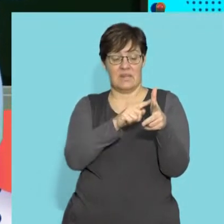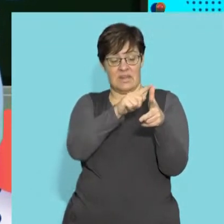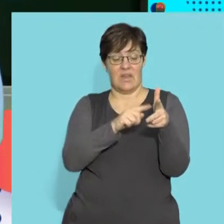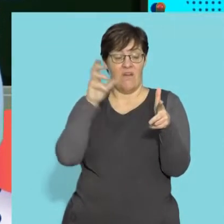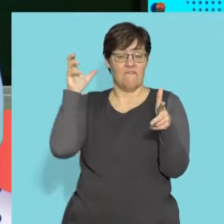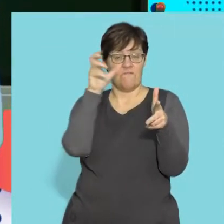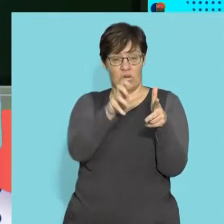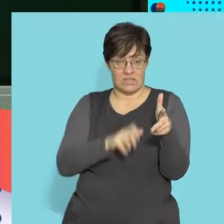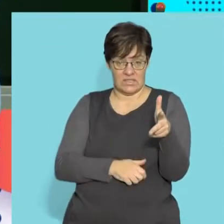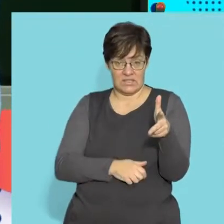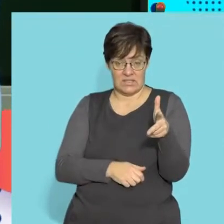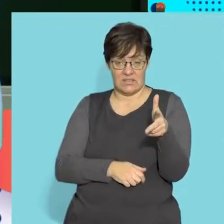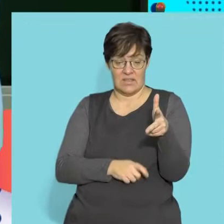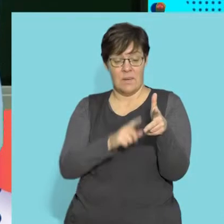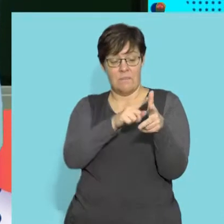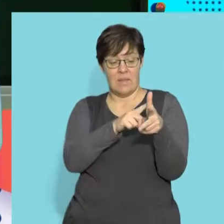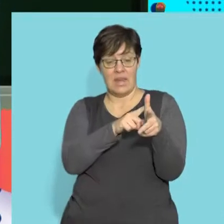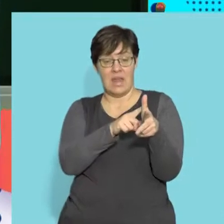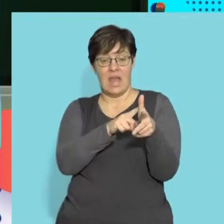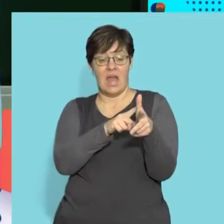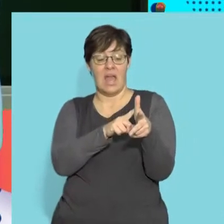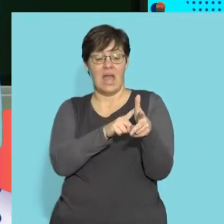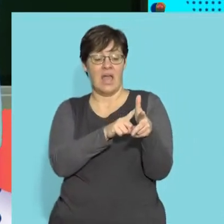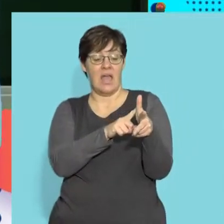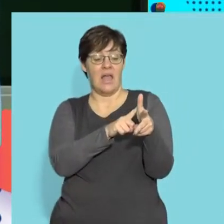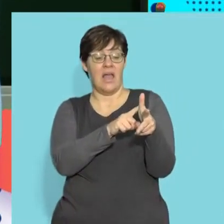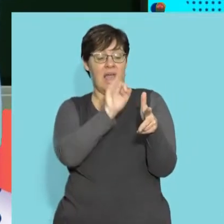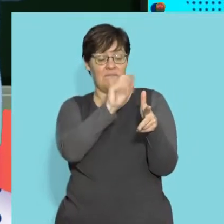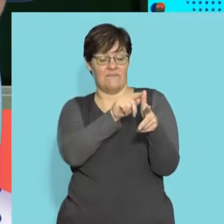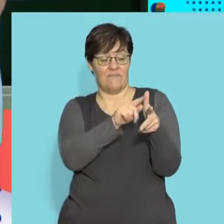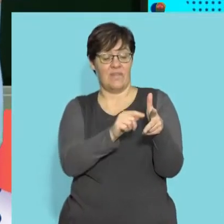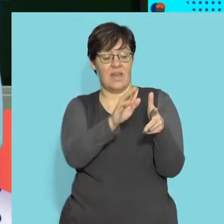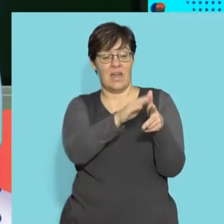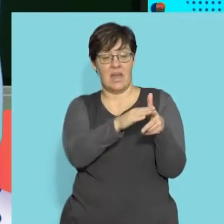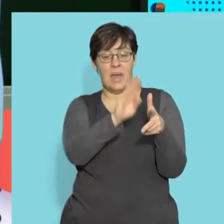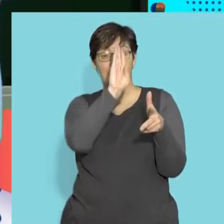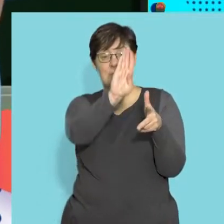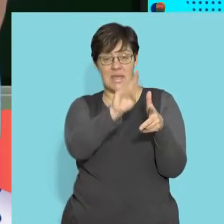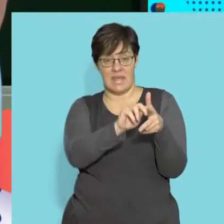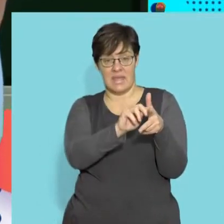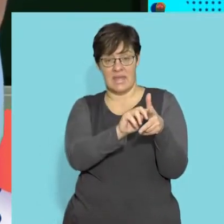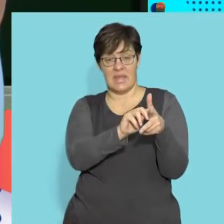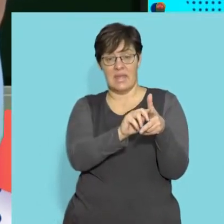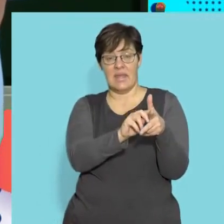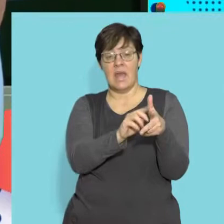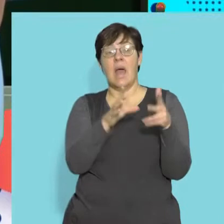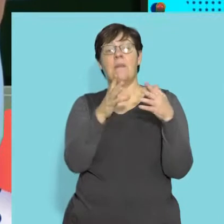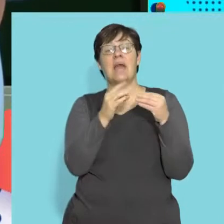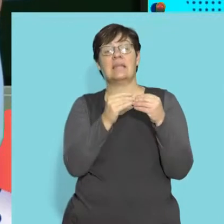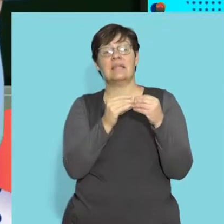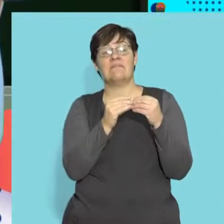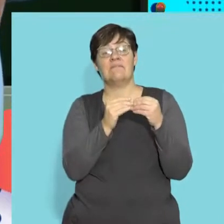thrust, which is another word for force, F goes with the thumb. B is for the